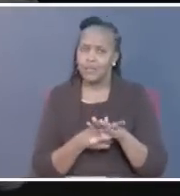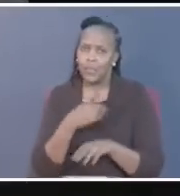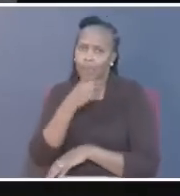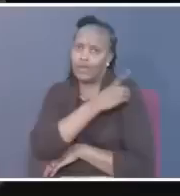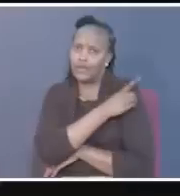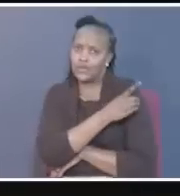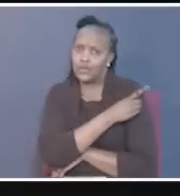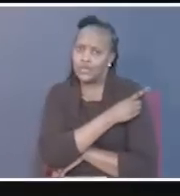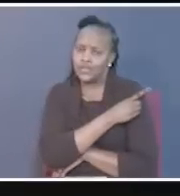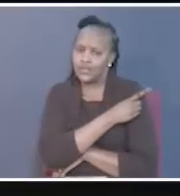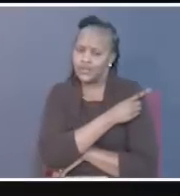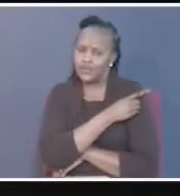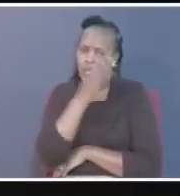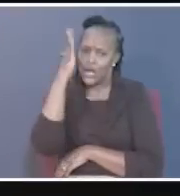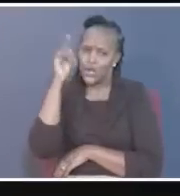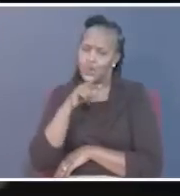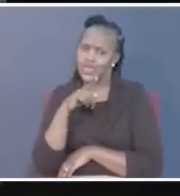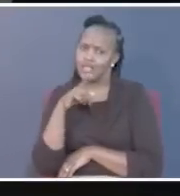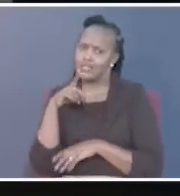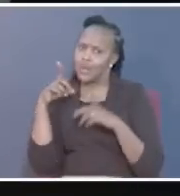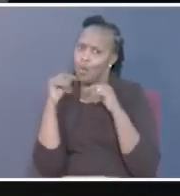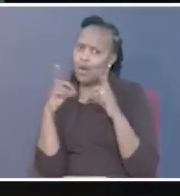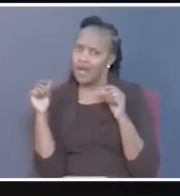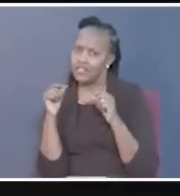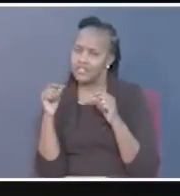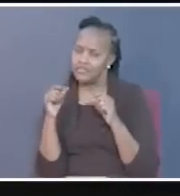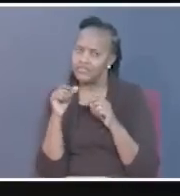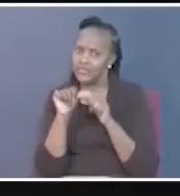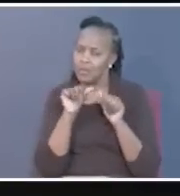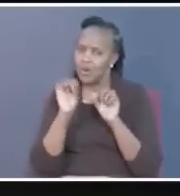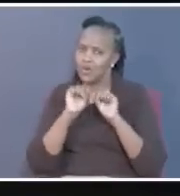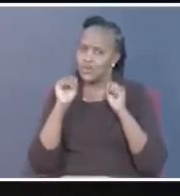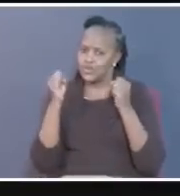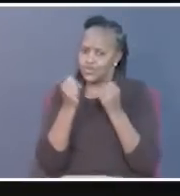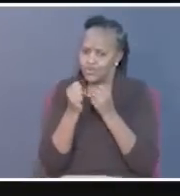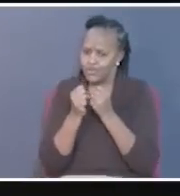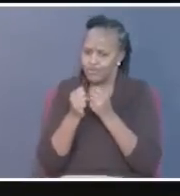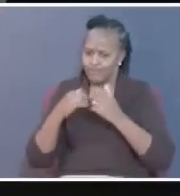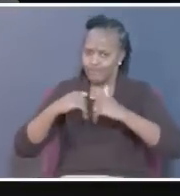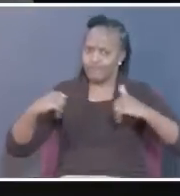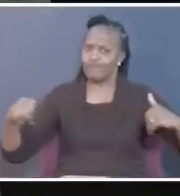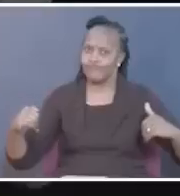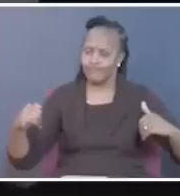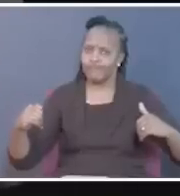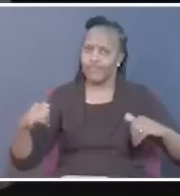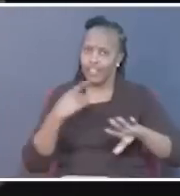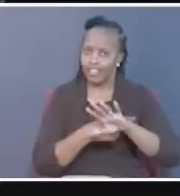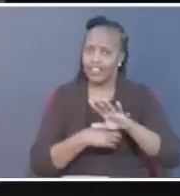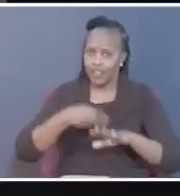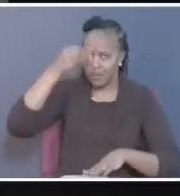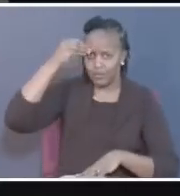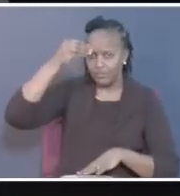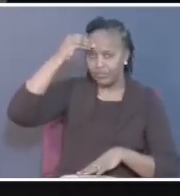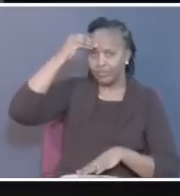were familiar with this term. They may have learned about social distancing in their course of studies. But